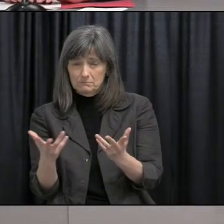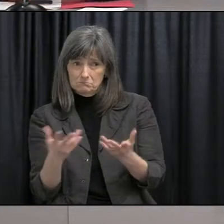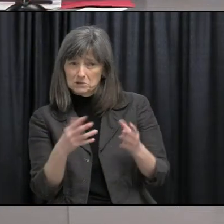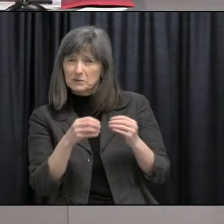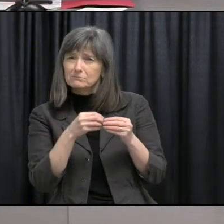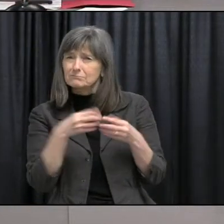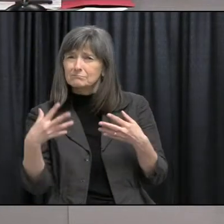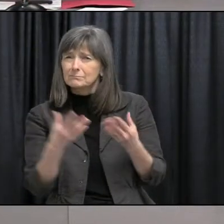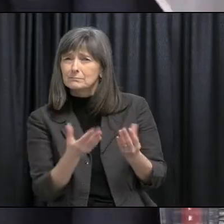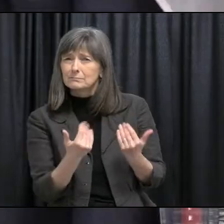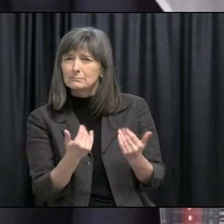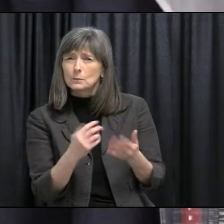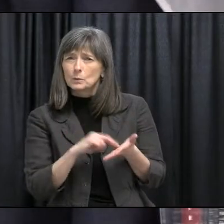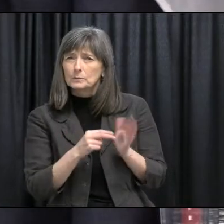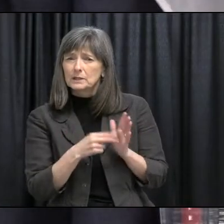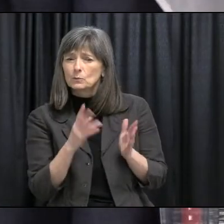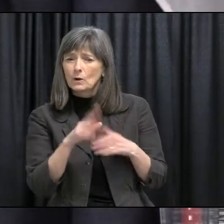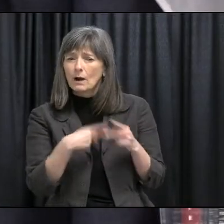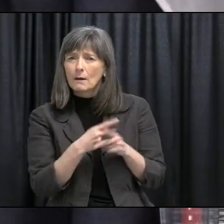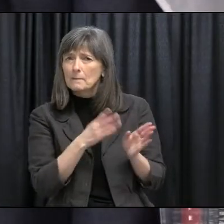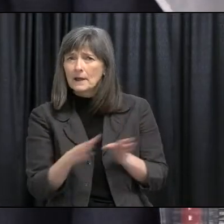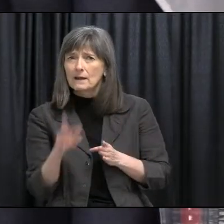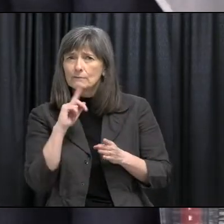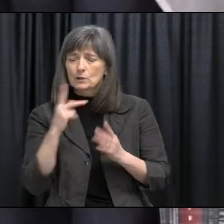that we're looking at?